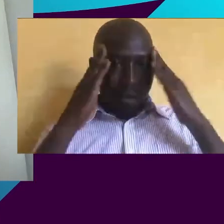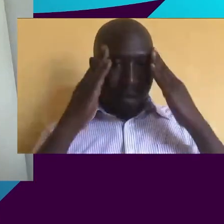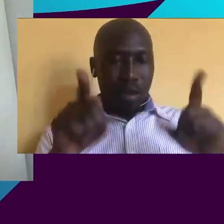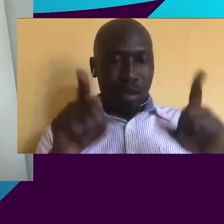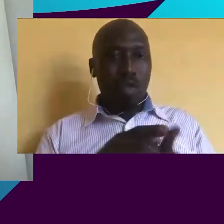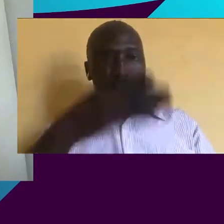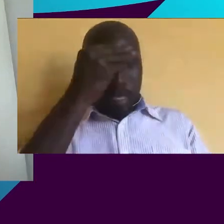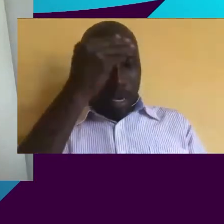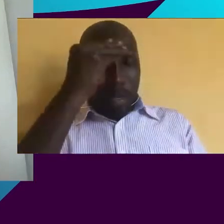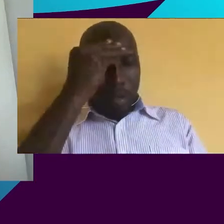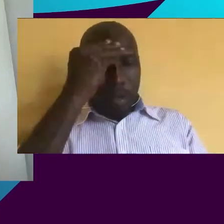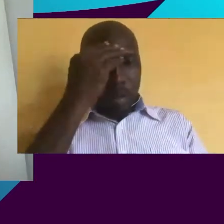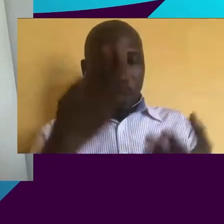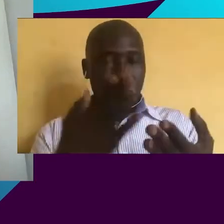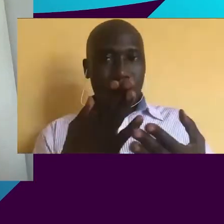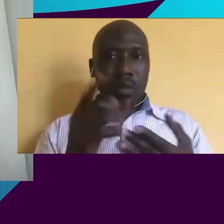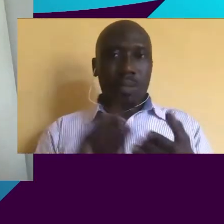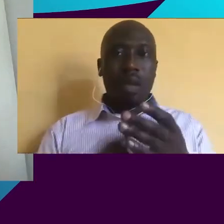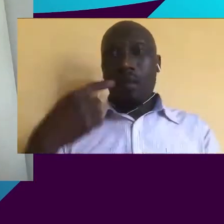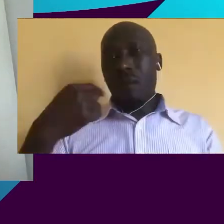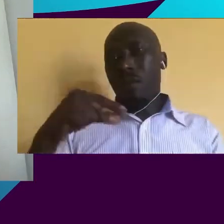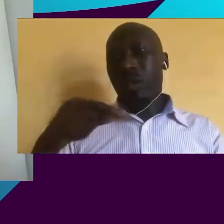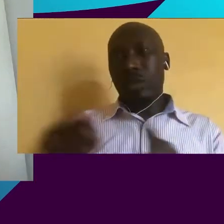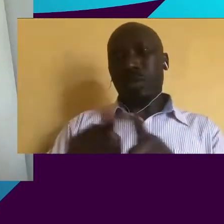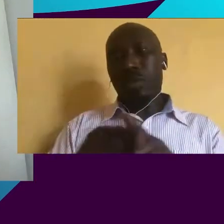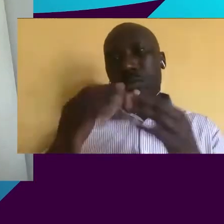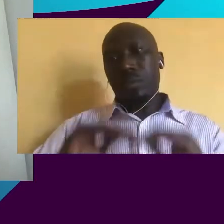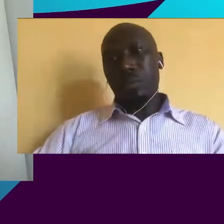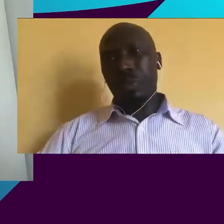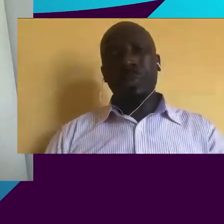get the qualification to go in there.